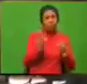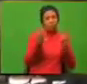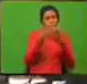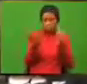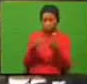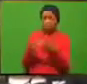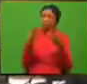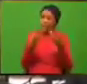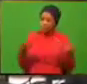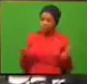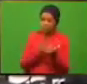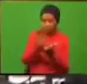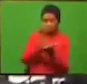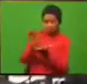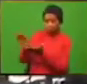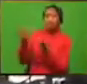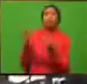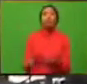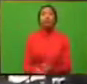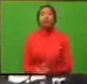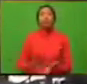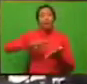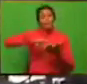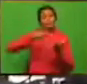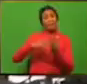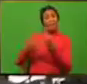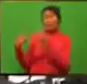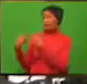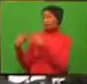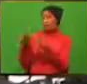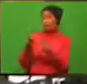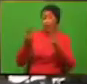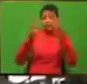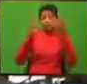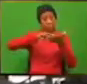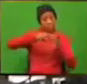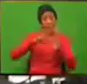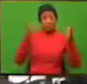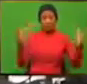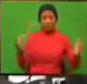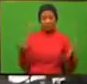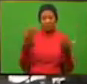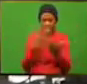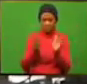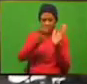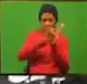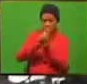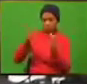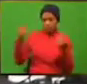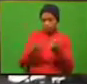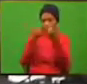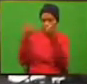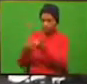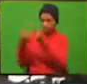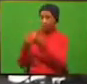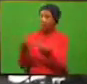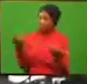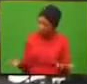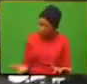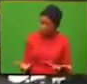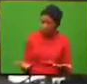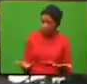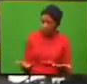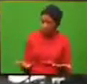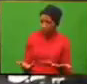for productive investments. The planned review of the sectoral master plans to identify obstacles to growth